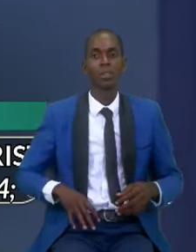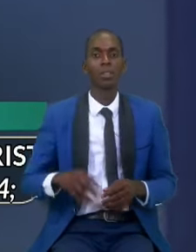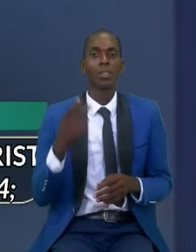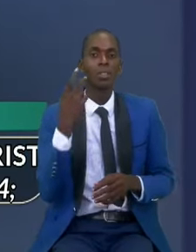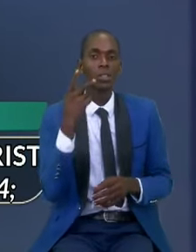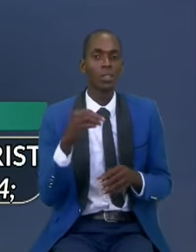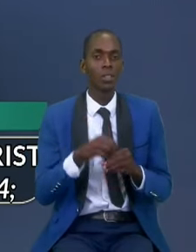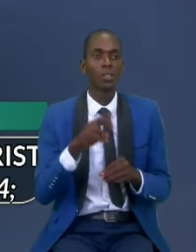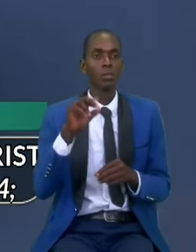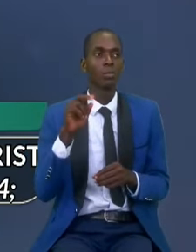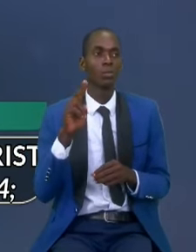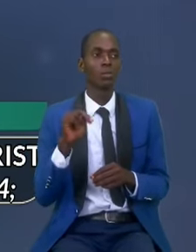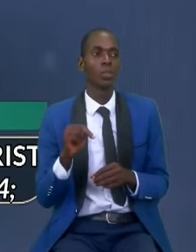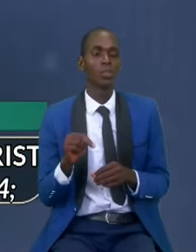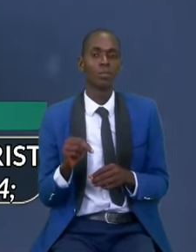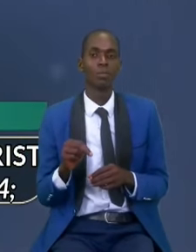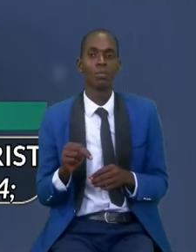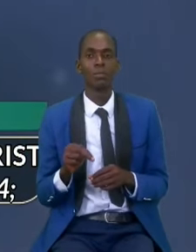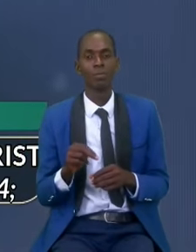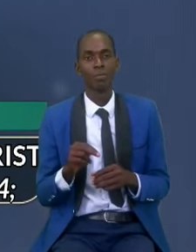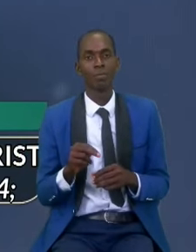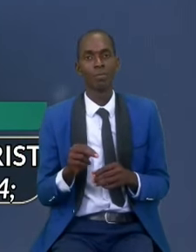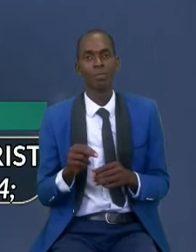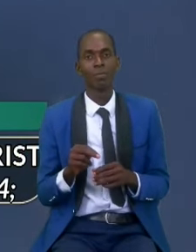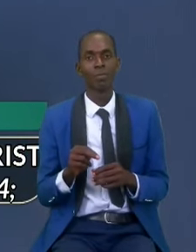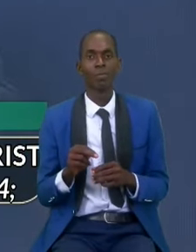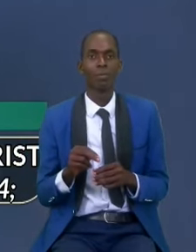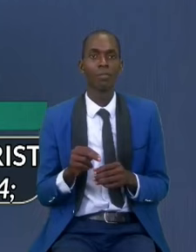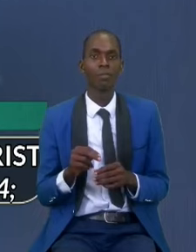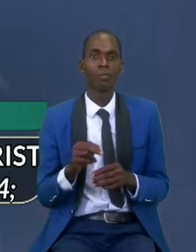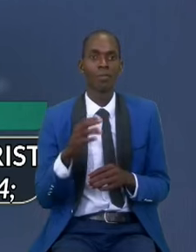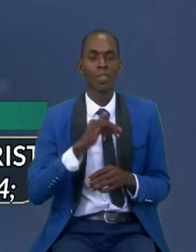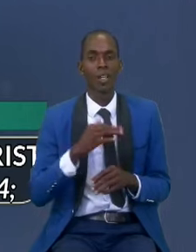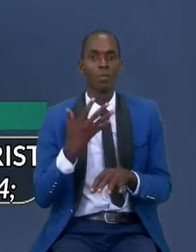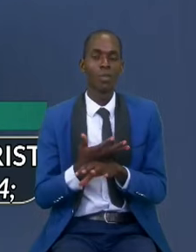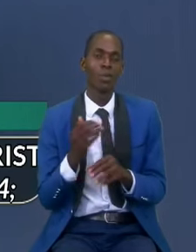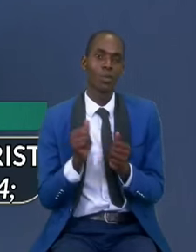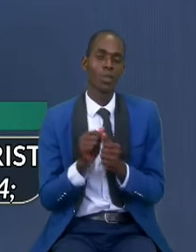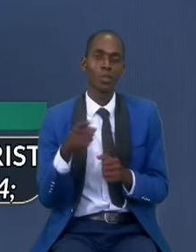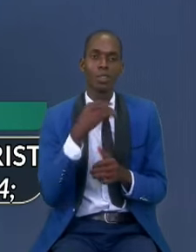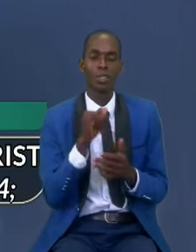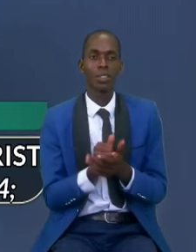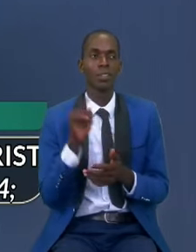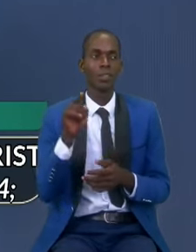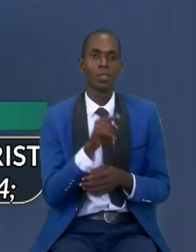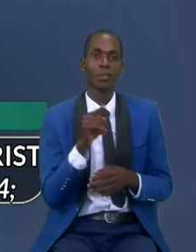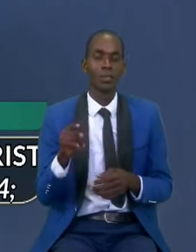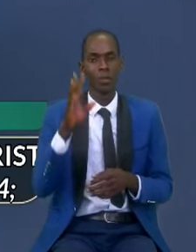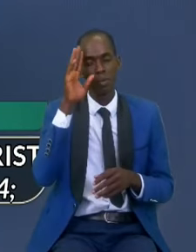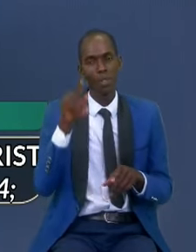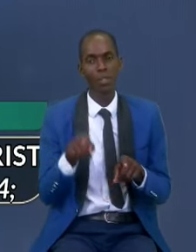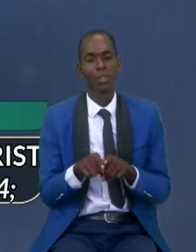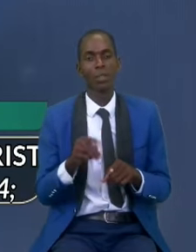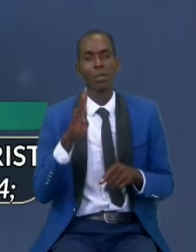you, I plead with you. And it says, therefore, brethren, by the mercies of God, that ye